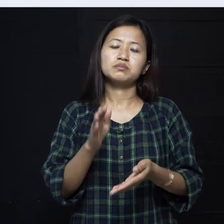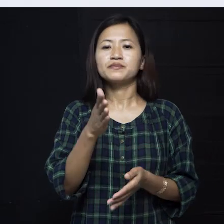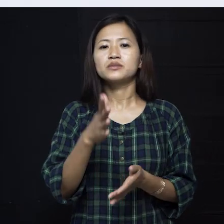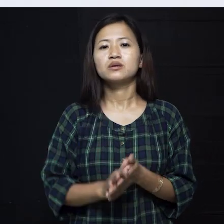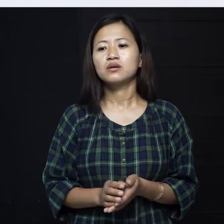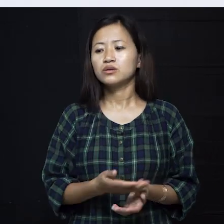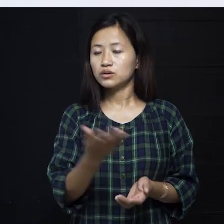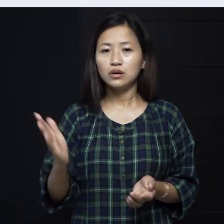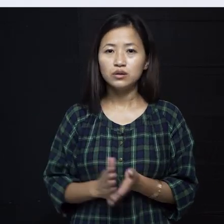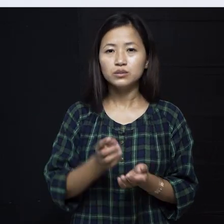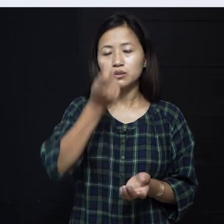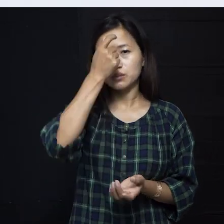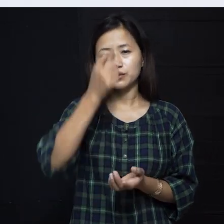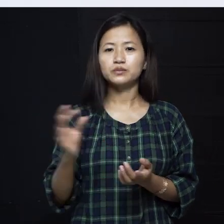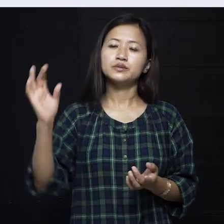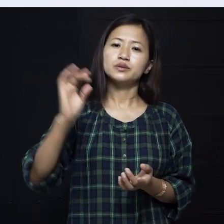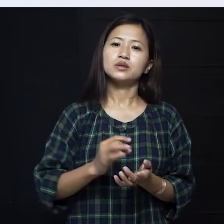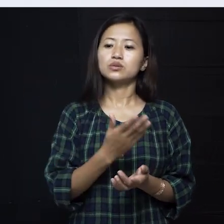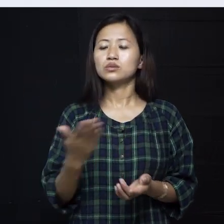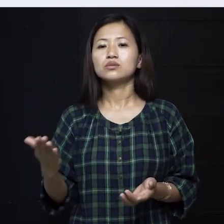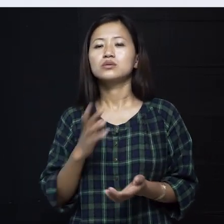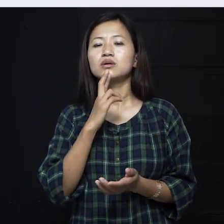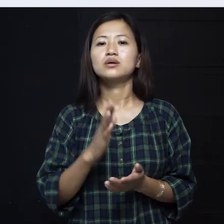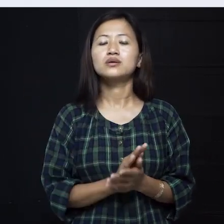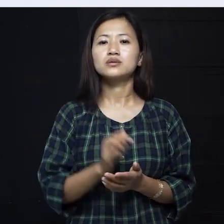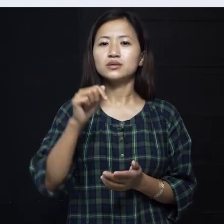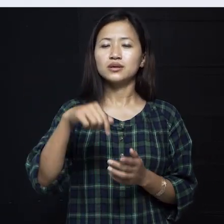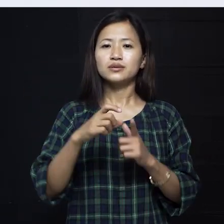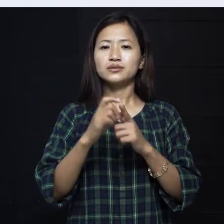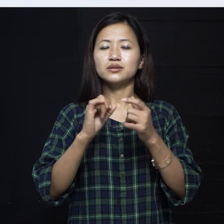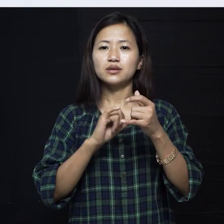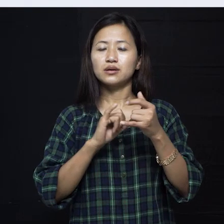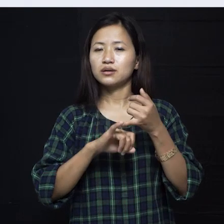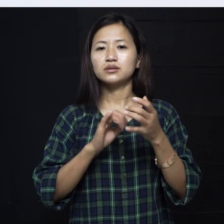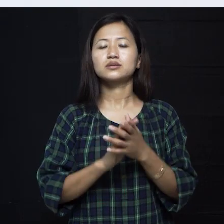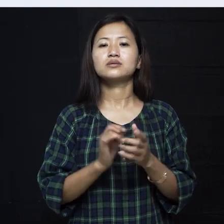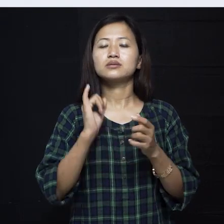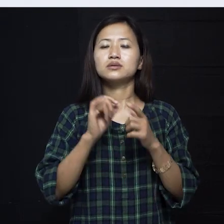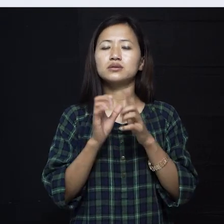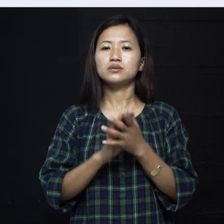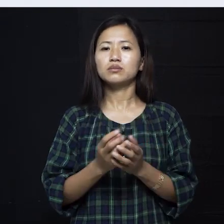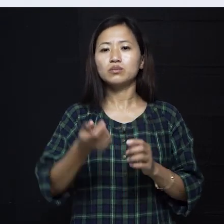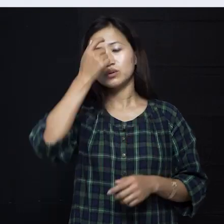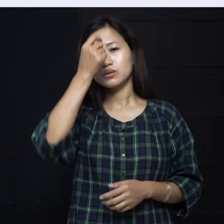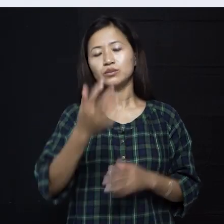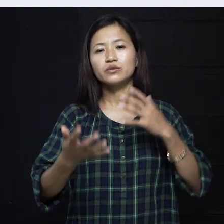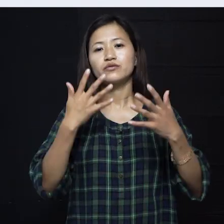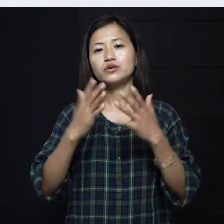be a problem again, isn't it? So those are the disadvantages or the problems that are faced by